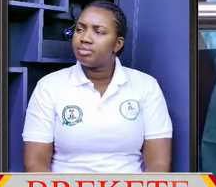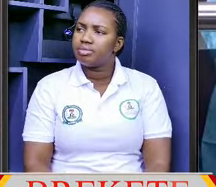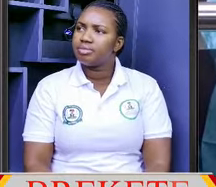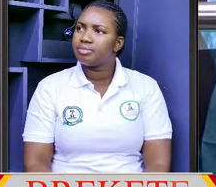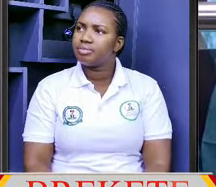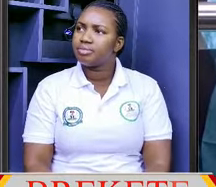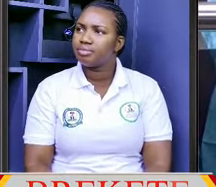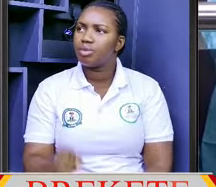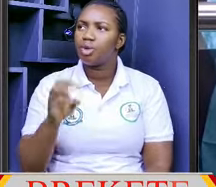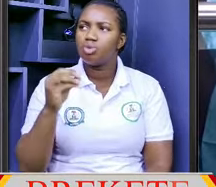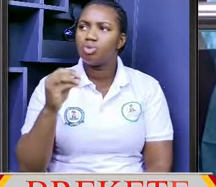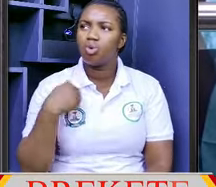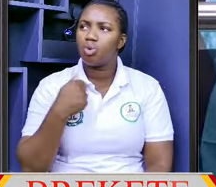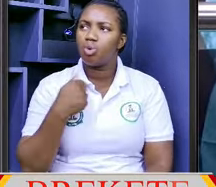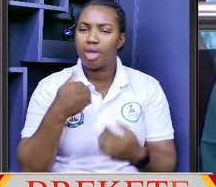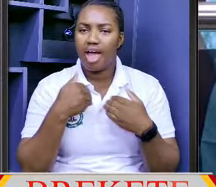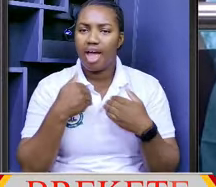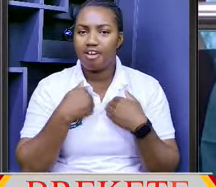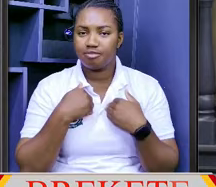So we have